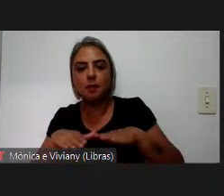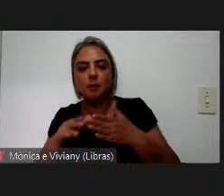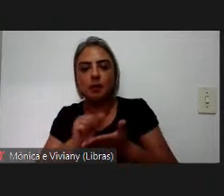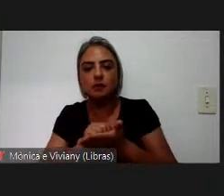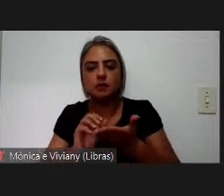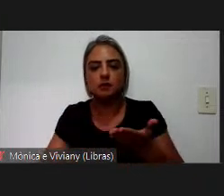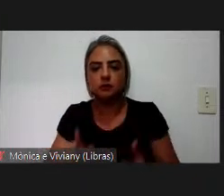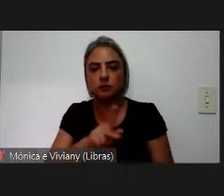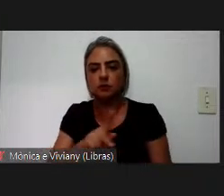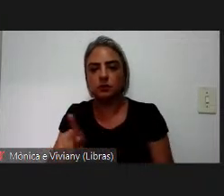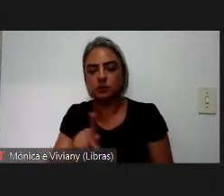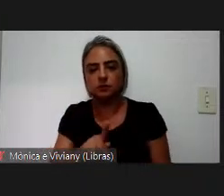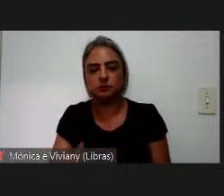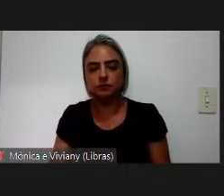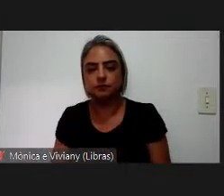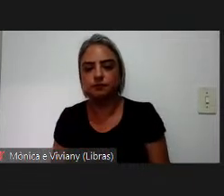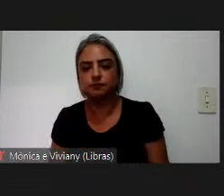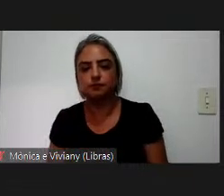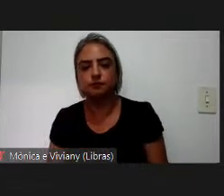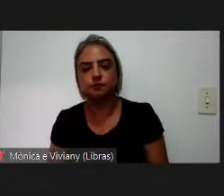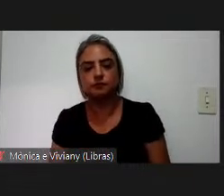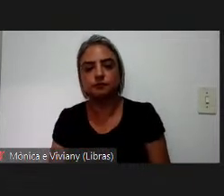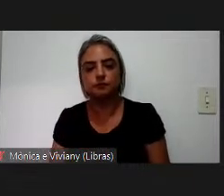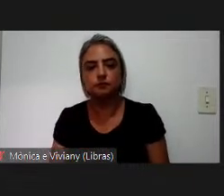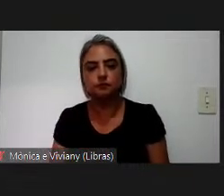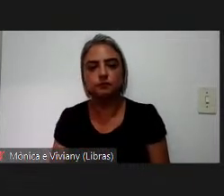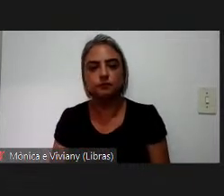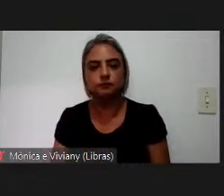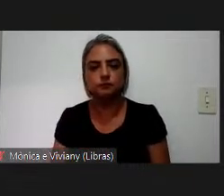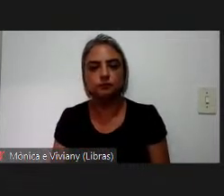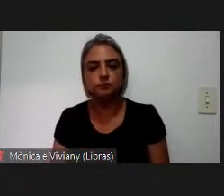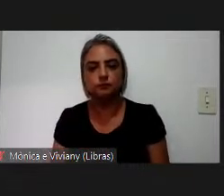to mobilize the actions.